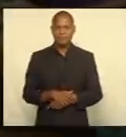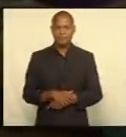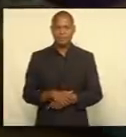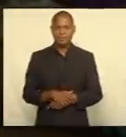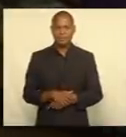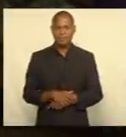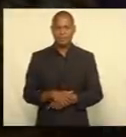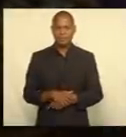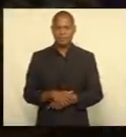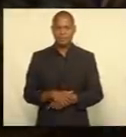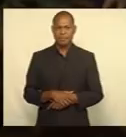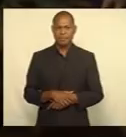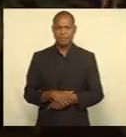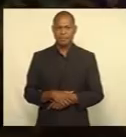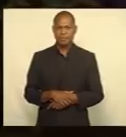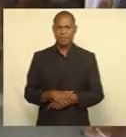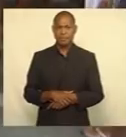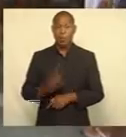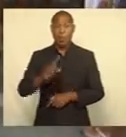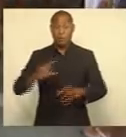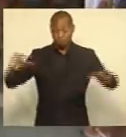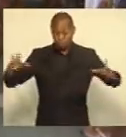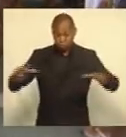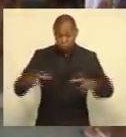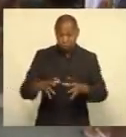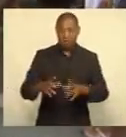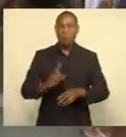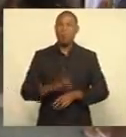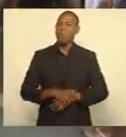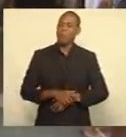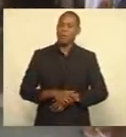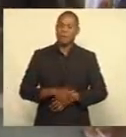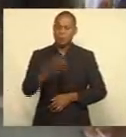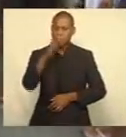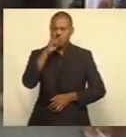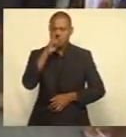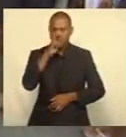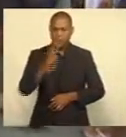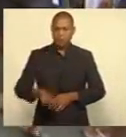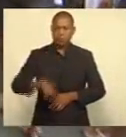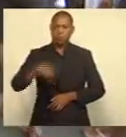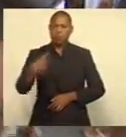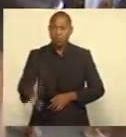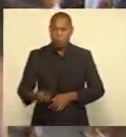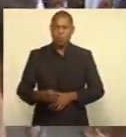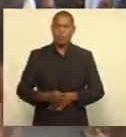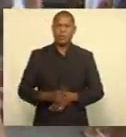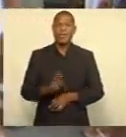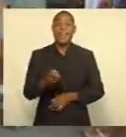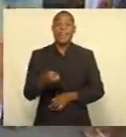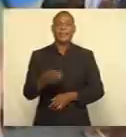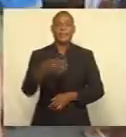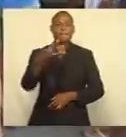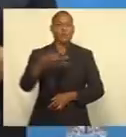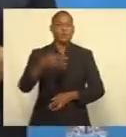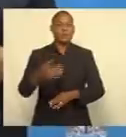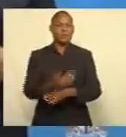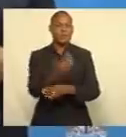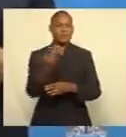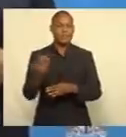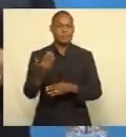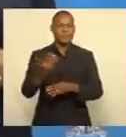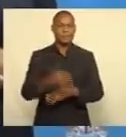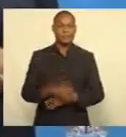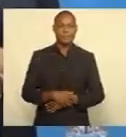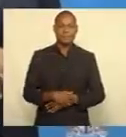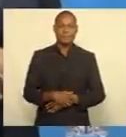Nationwide non-work social gatherings will be restricted from tomorrow for at least the next 14 days. Non-work gatherings of